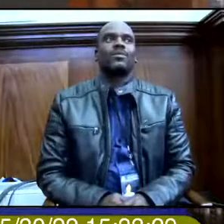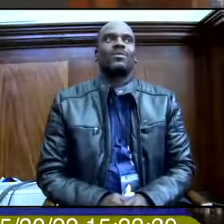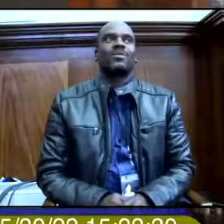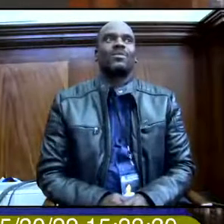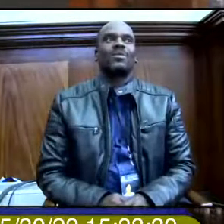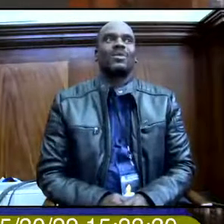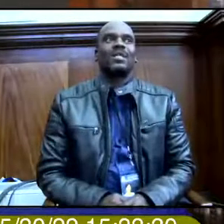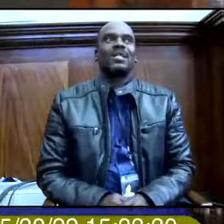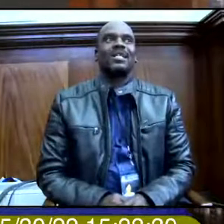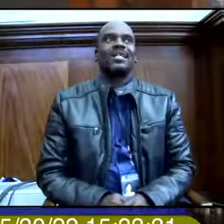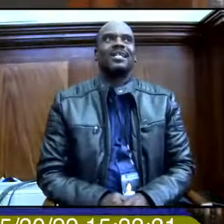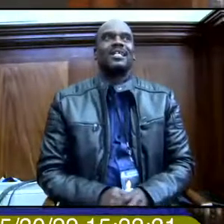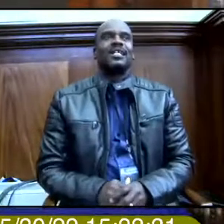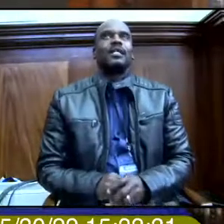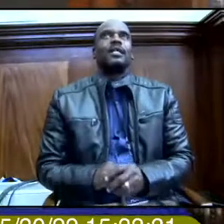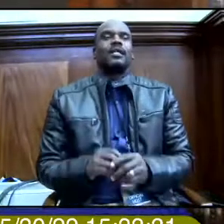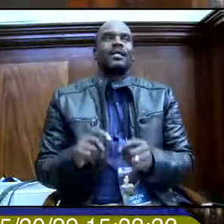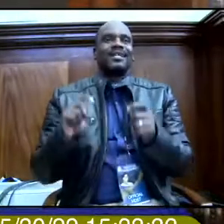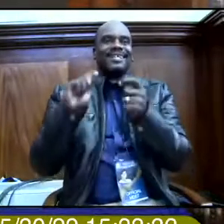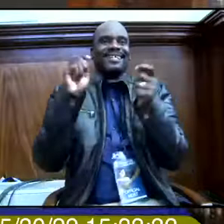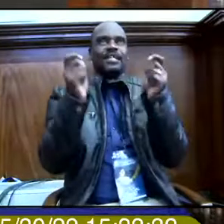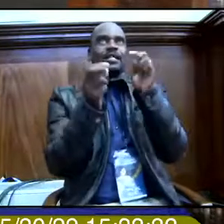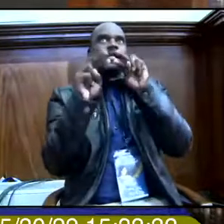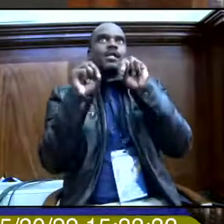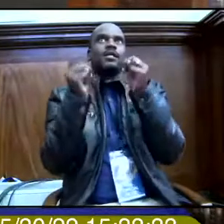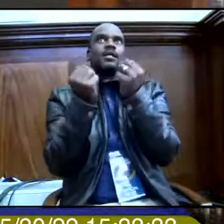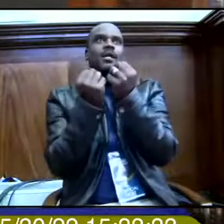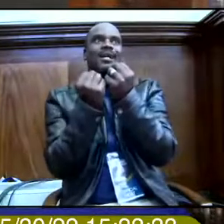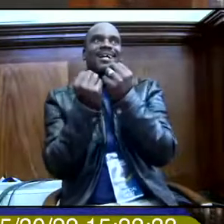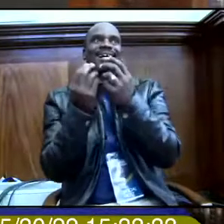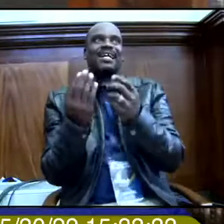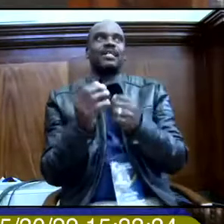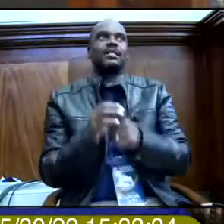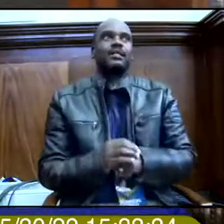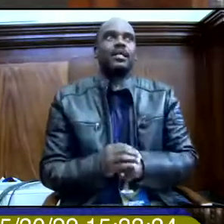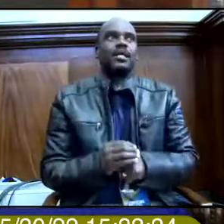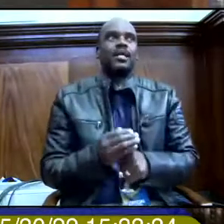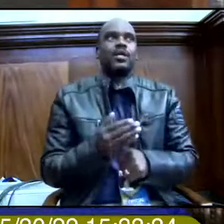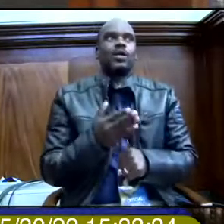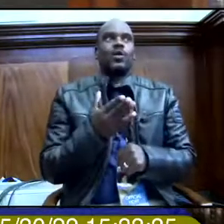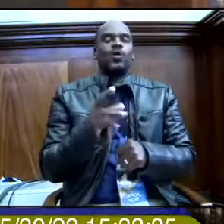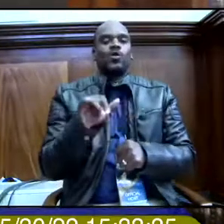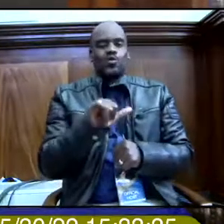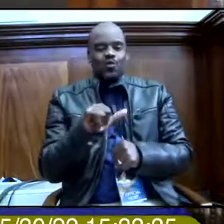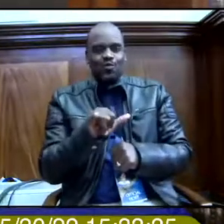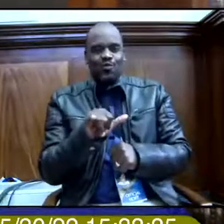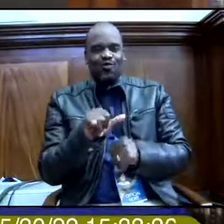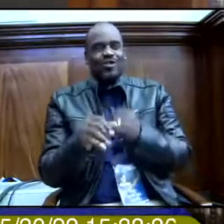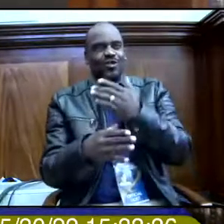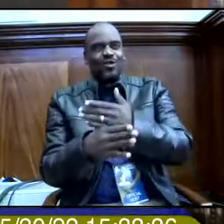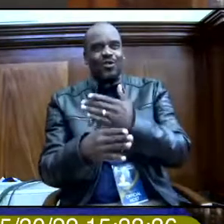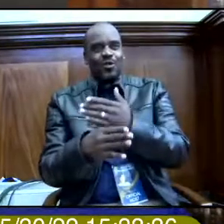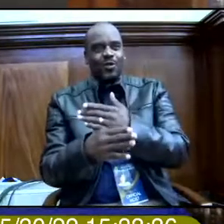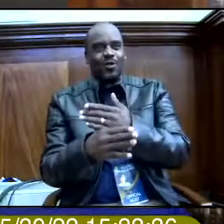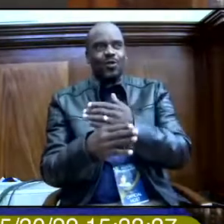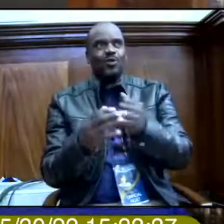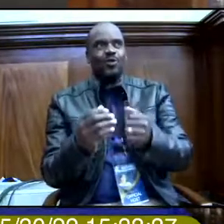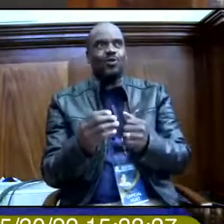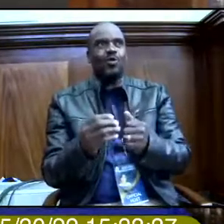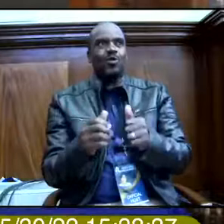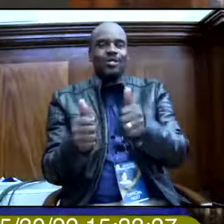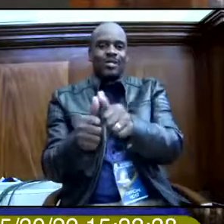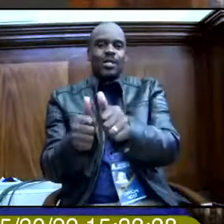renationalized steel it is well known that assalam ital which used to be state-owned